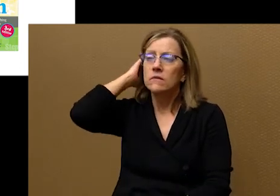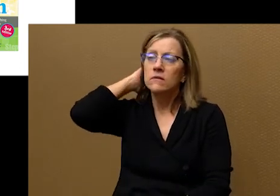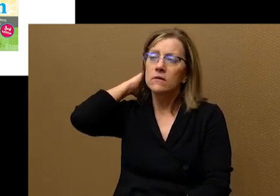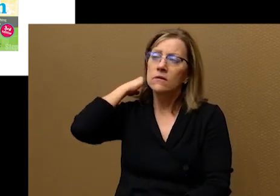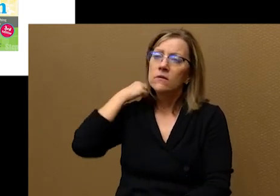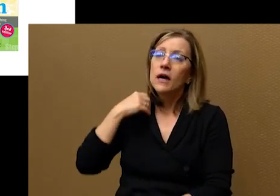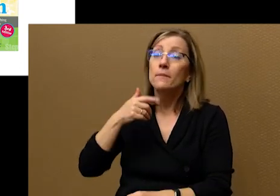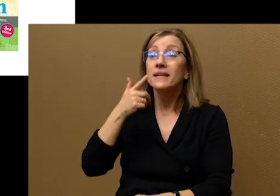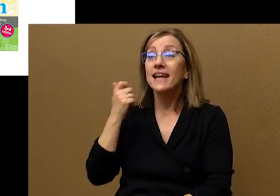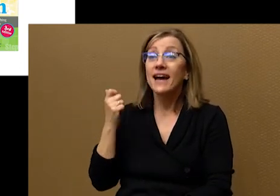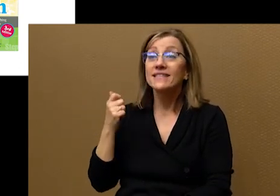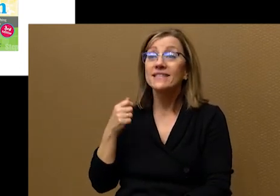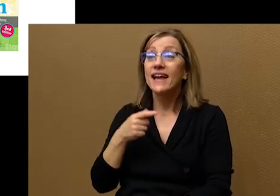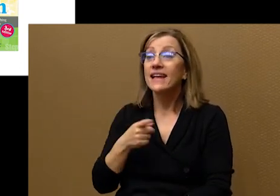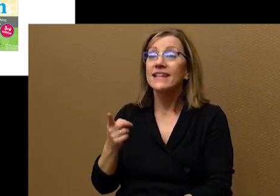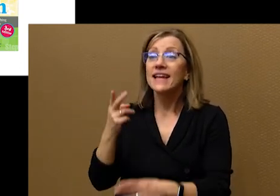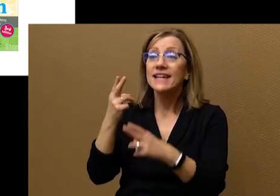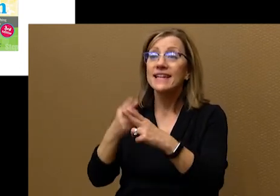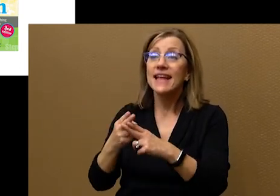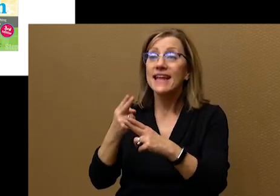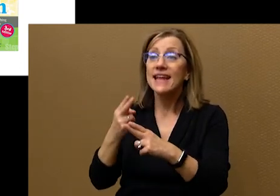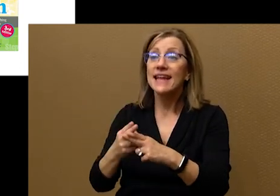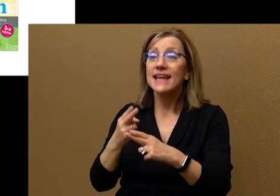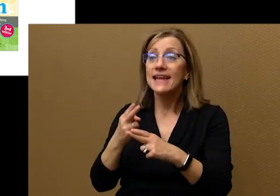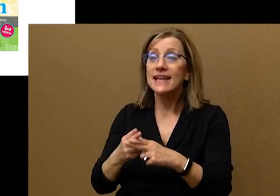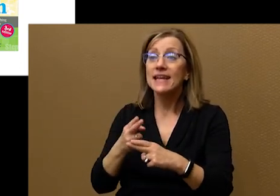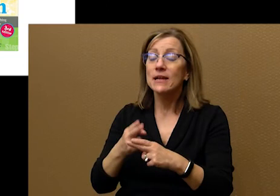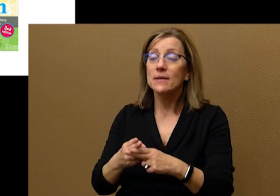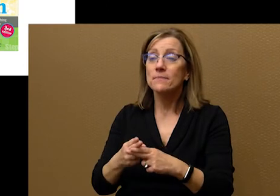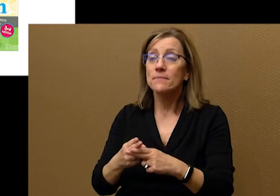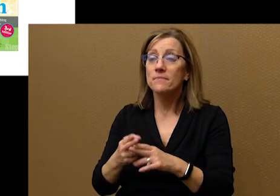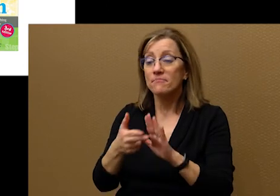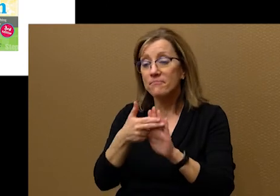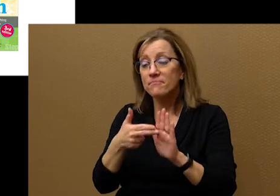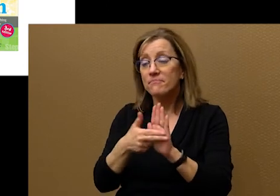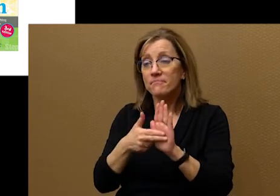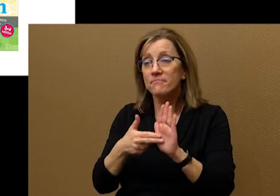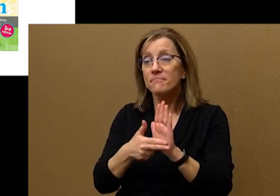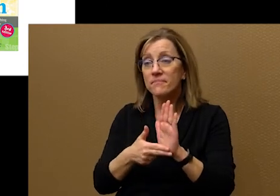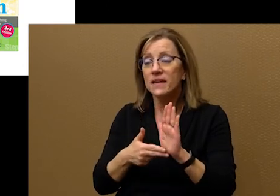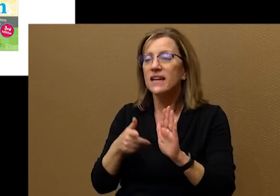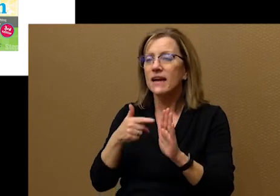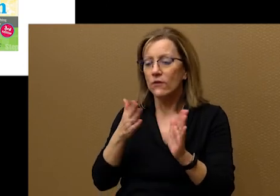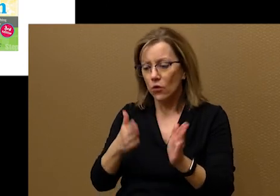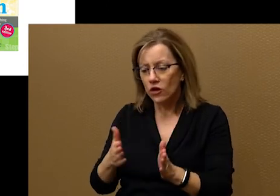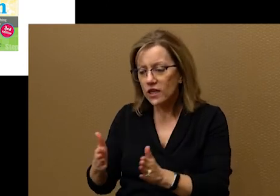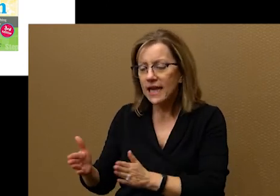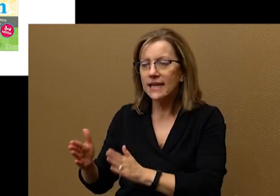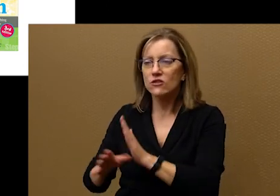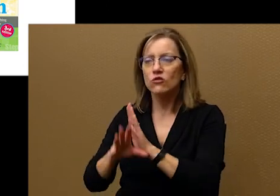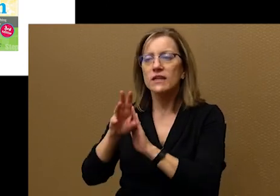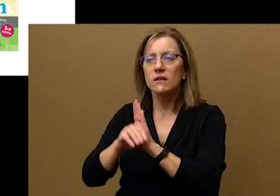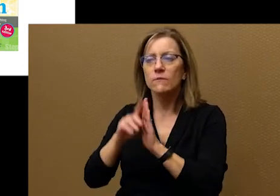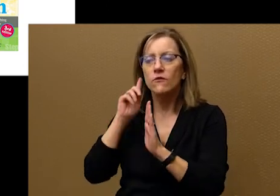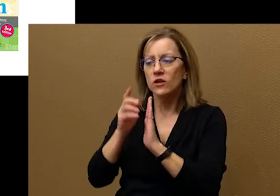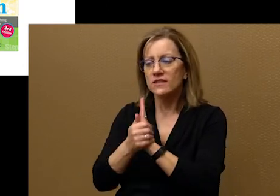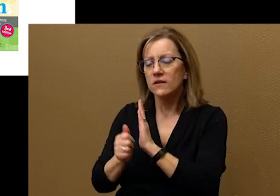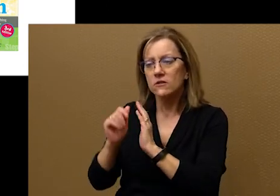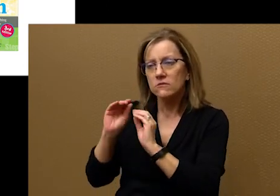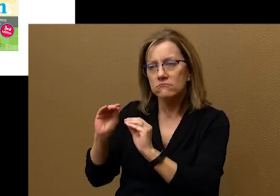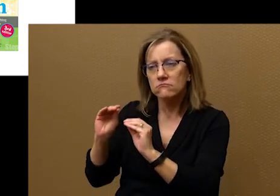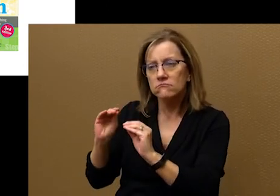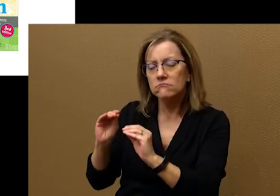they name so many skills. And they have an organized curriculum for skill training. Now, collaborative problem